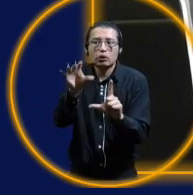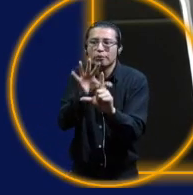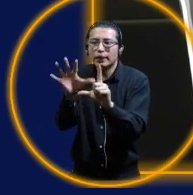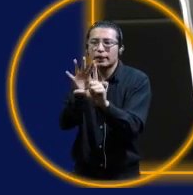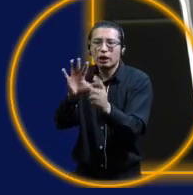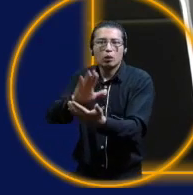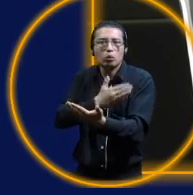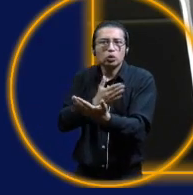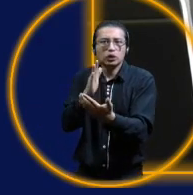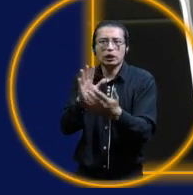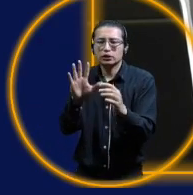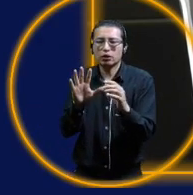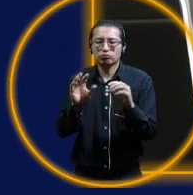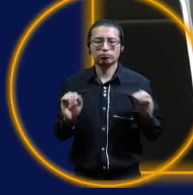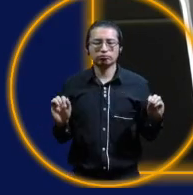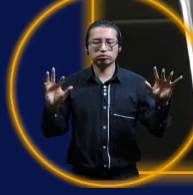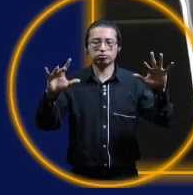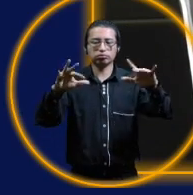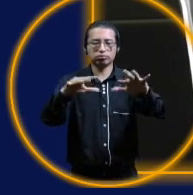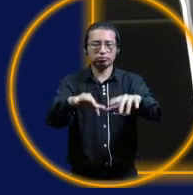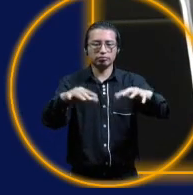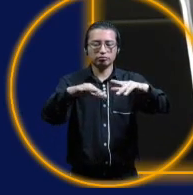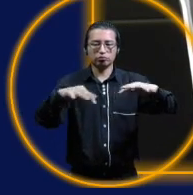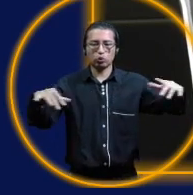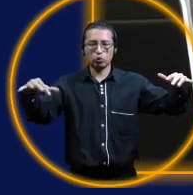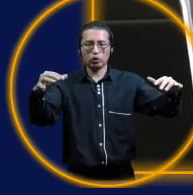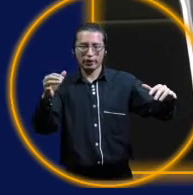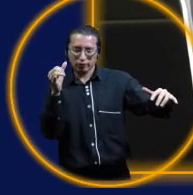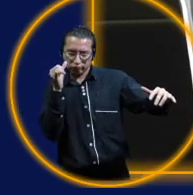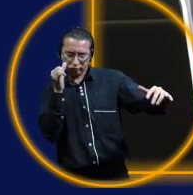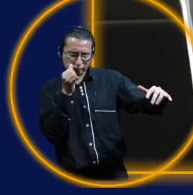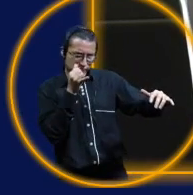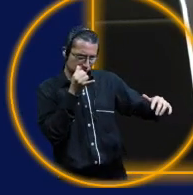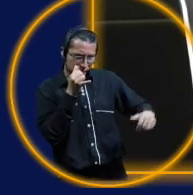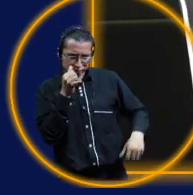carnival and start filming. And